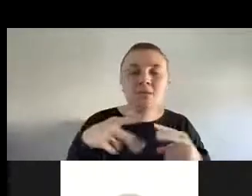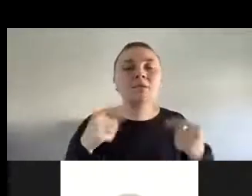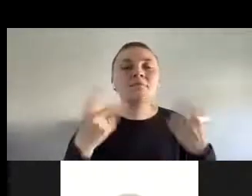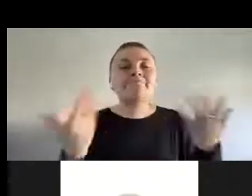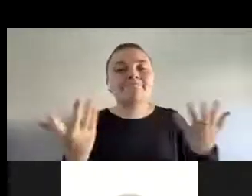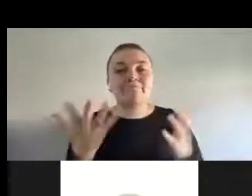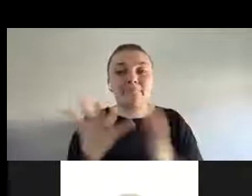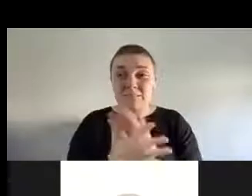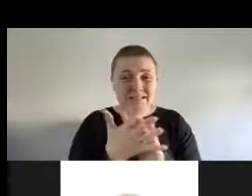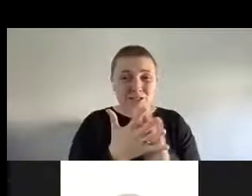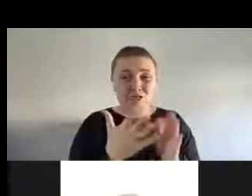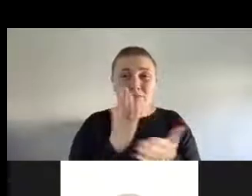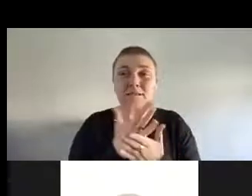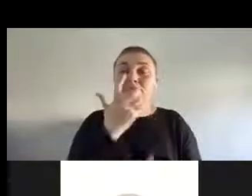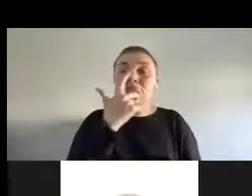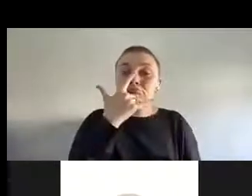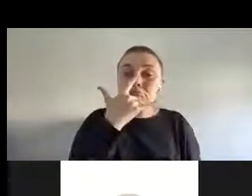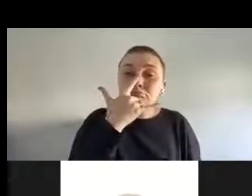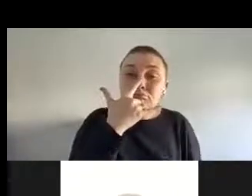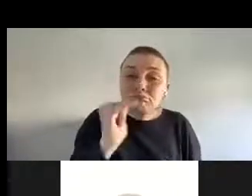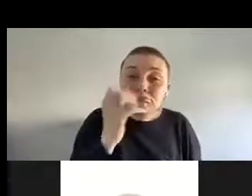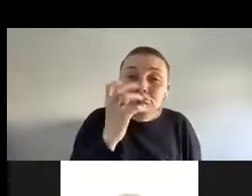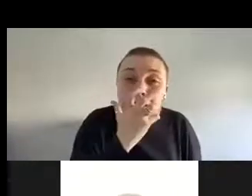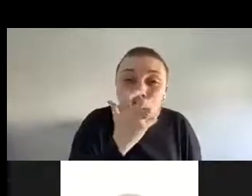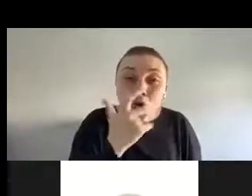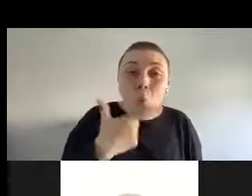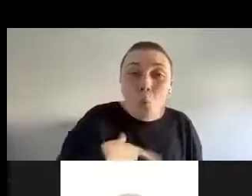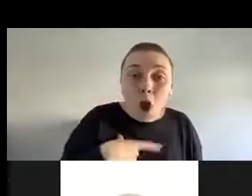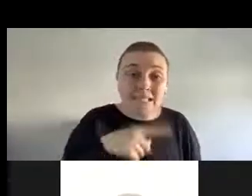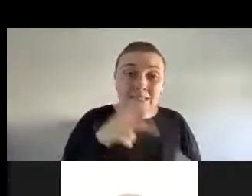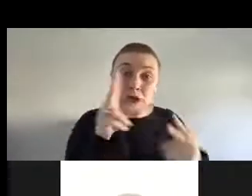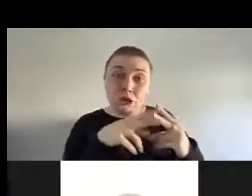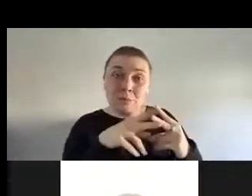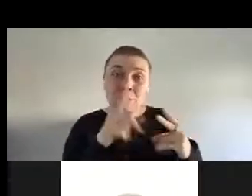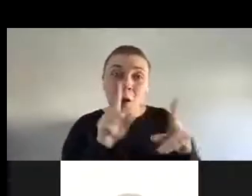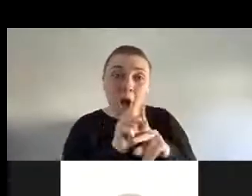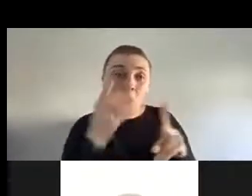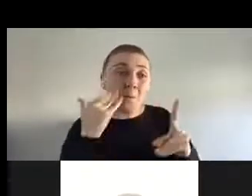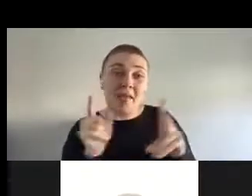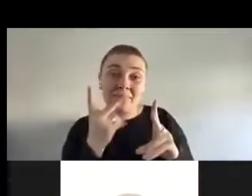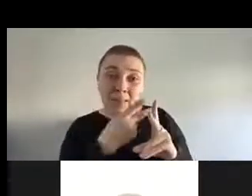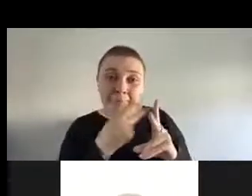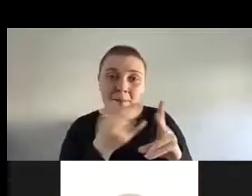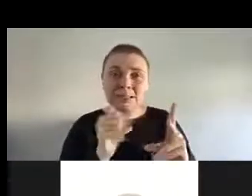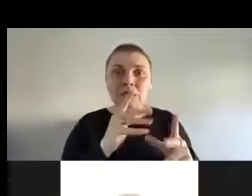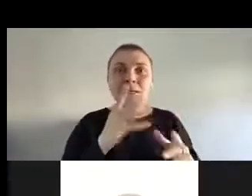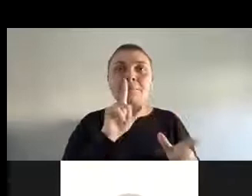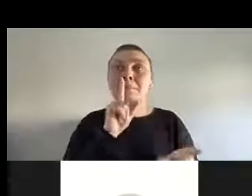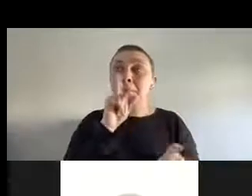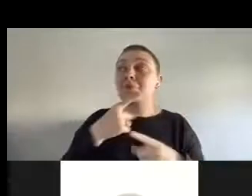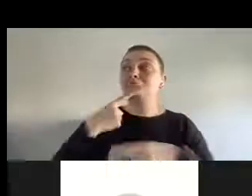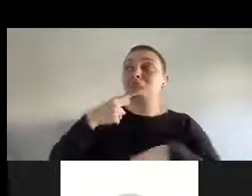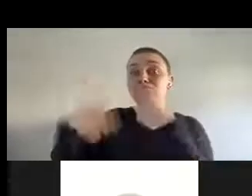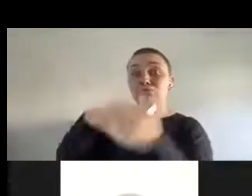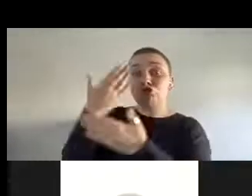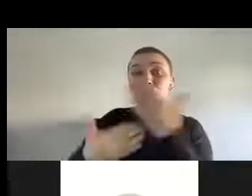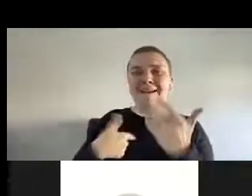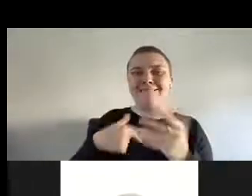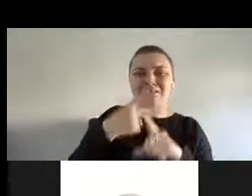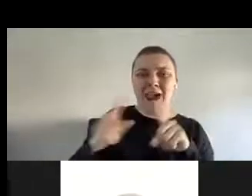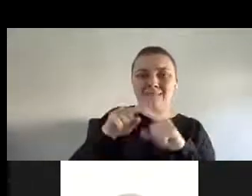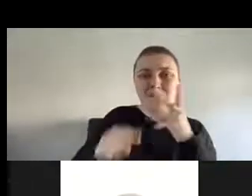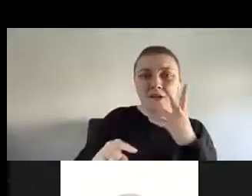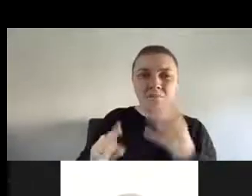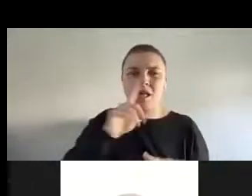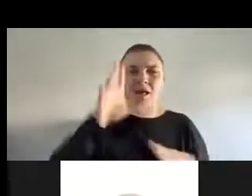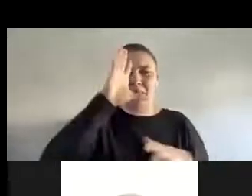inherently so dangerous, because it means that these kinds of women might not have their stories believed when they disclose violence. And it also